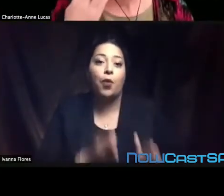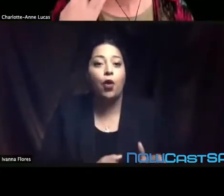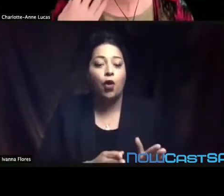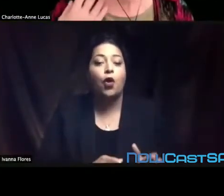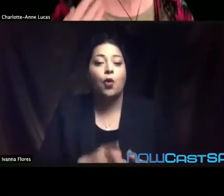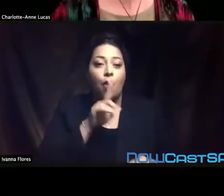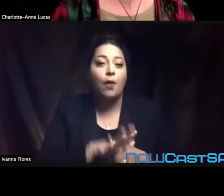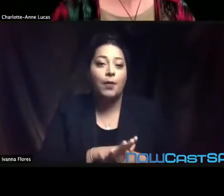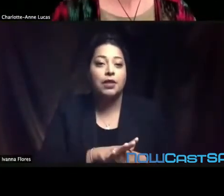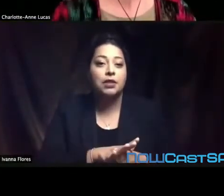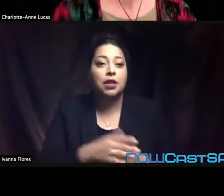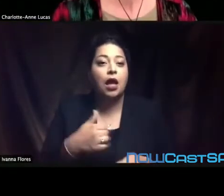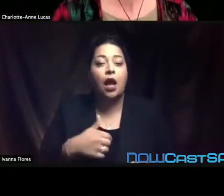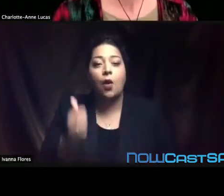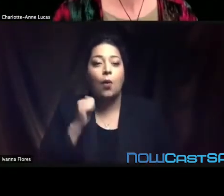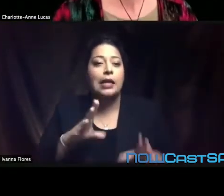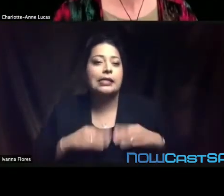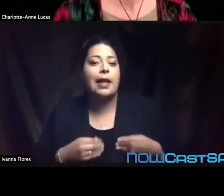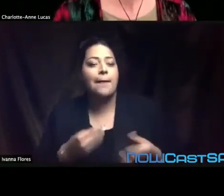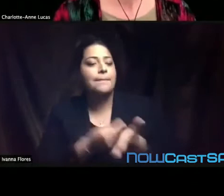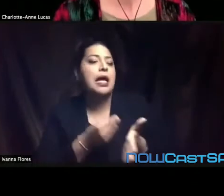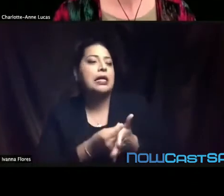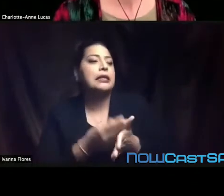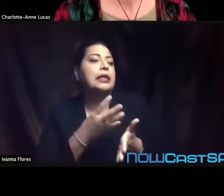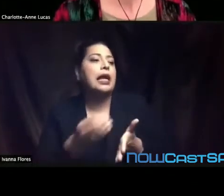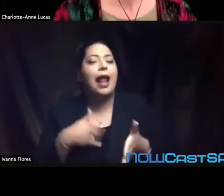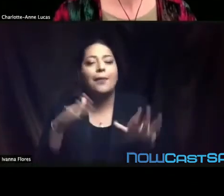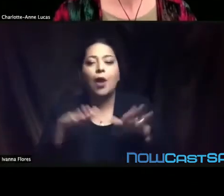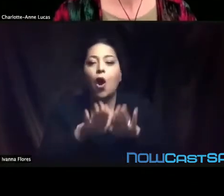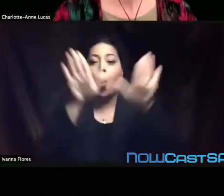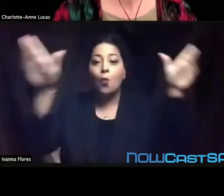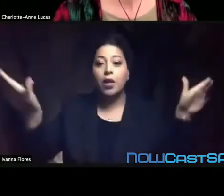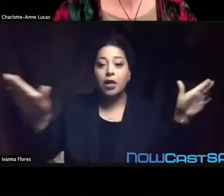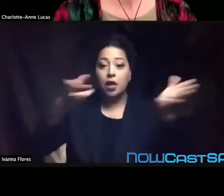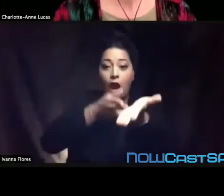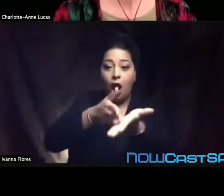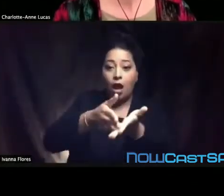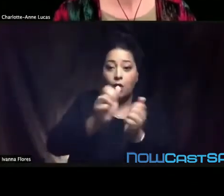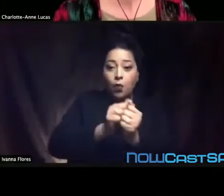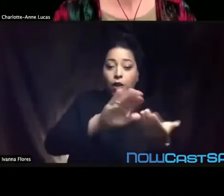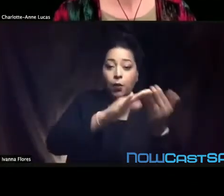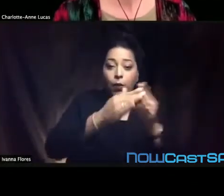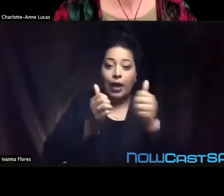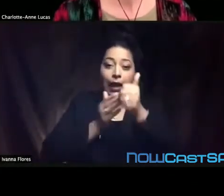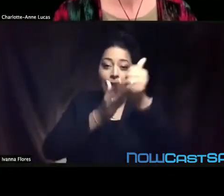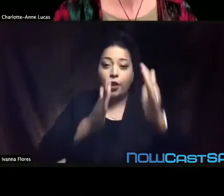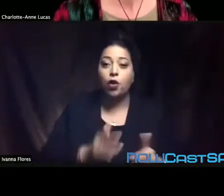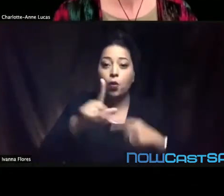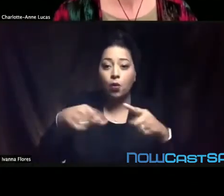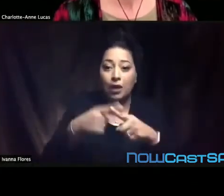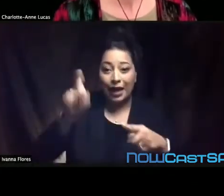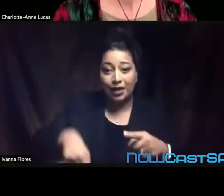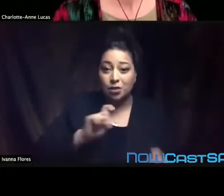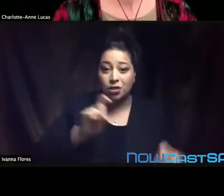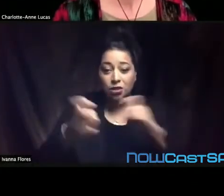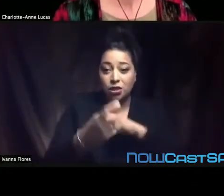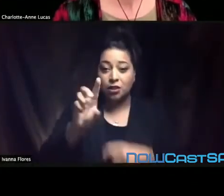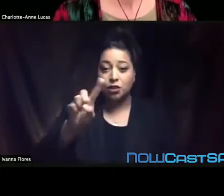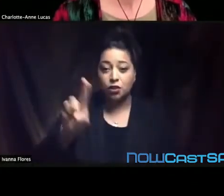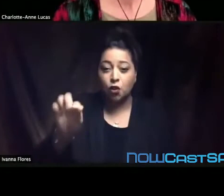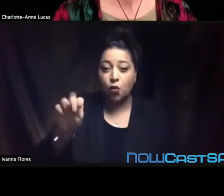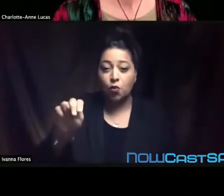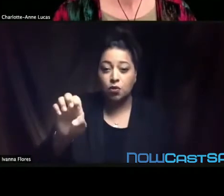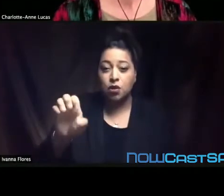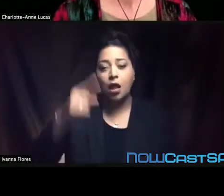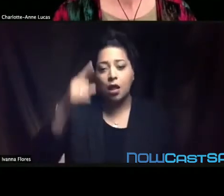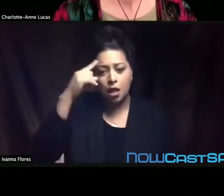with developers without taking their money. And I'll be open and honest with community leaders when it's time to make zoning changes. And I believe it's the office's responsibility